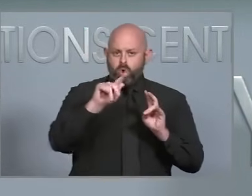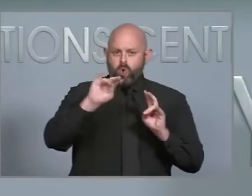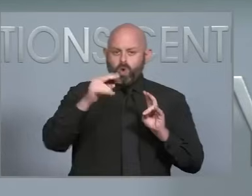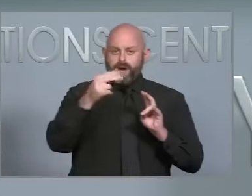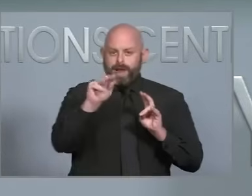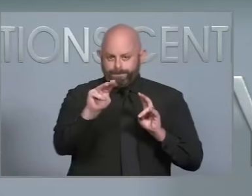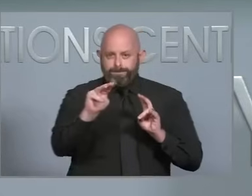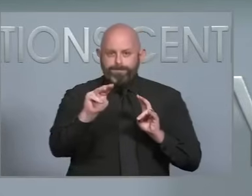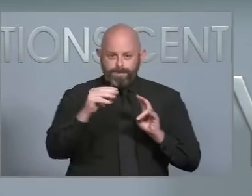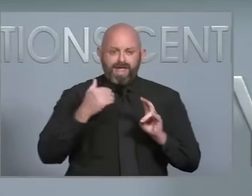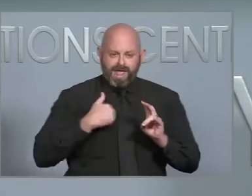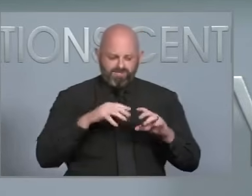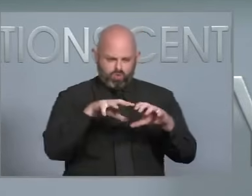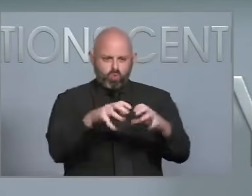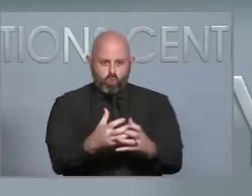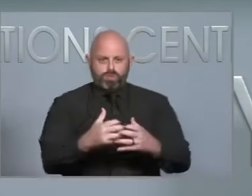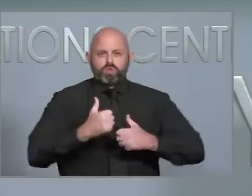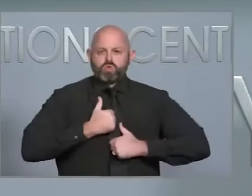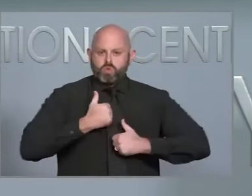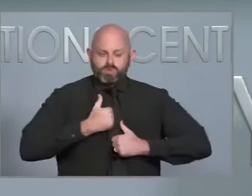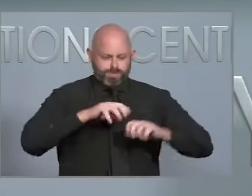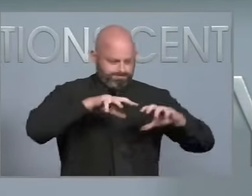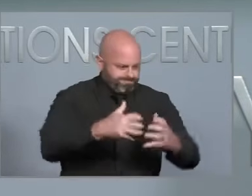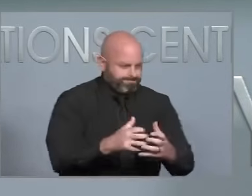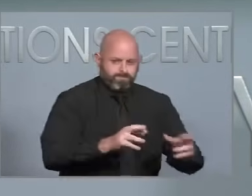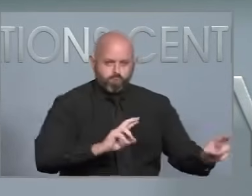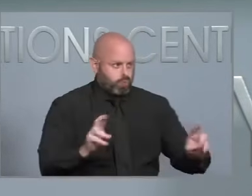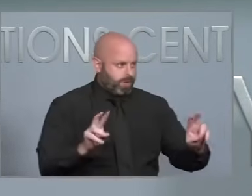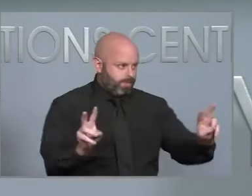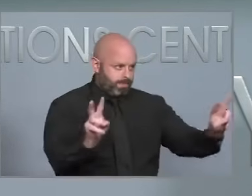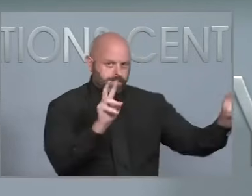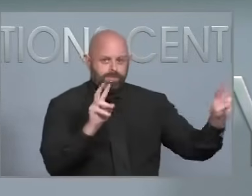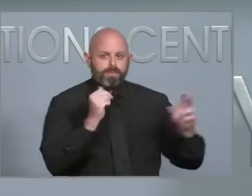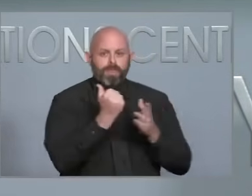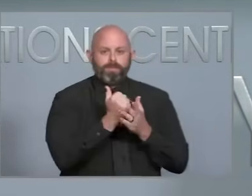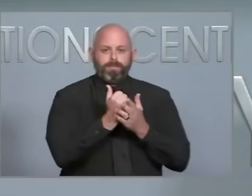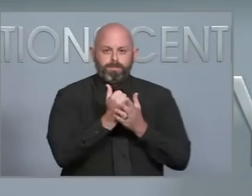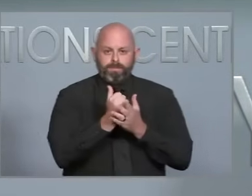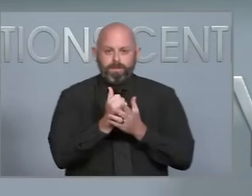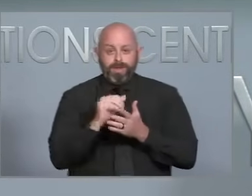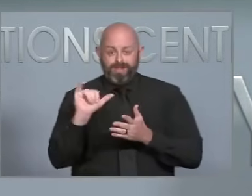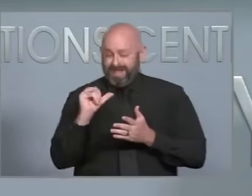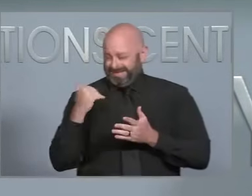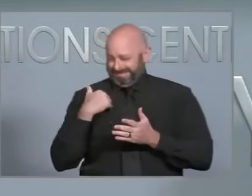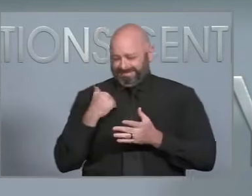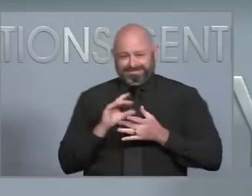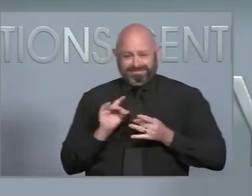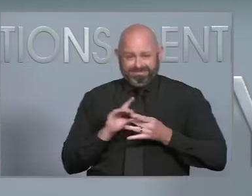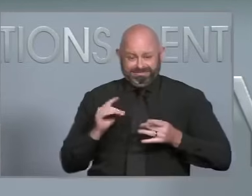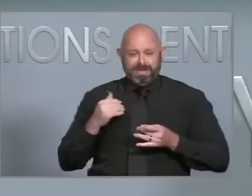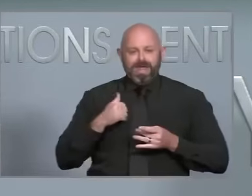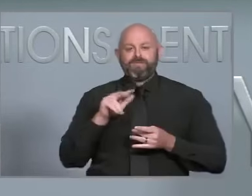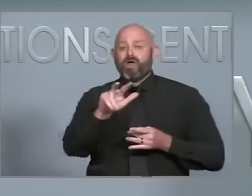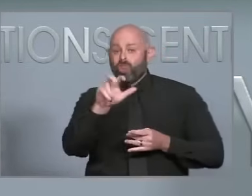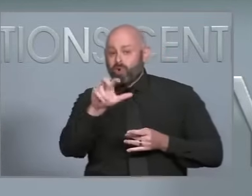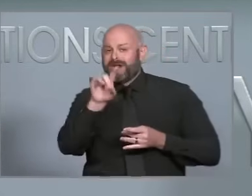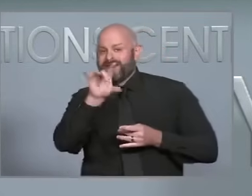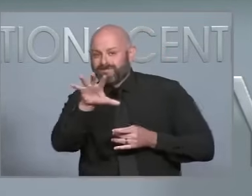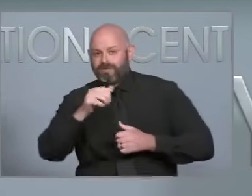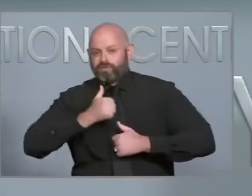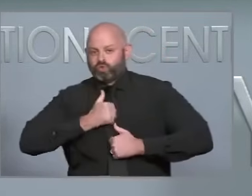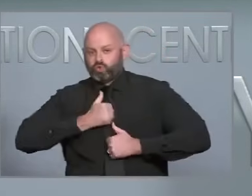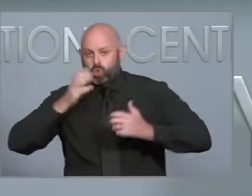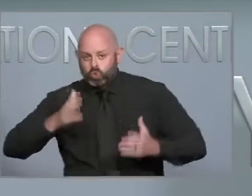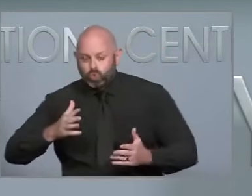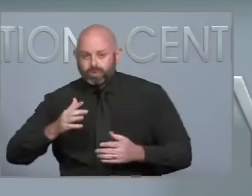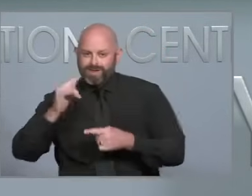ready to move forward when the weather permits. Like was previously mentioned, we have 385 soldiers and airmen